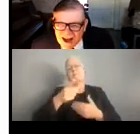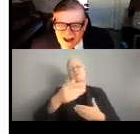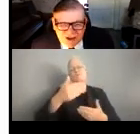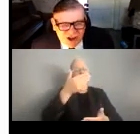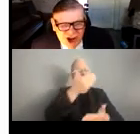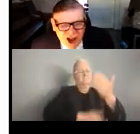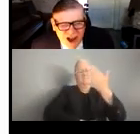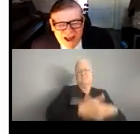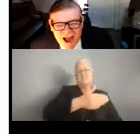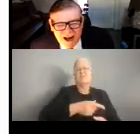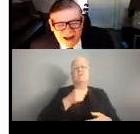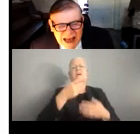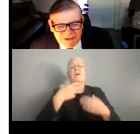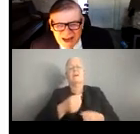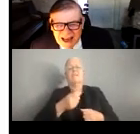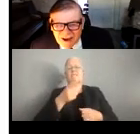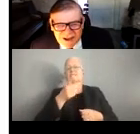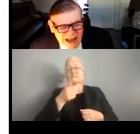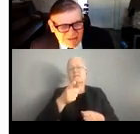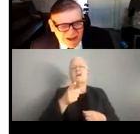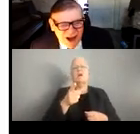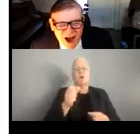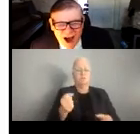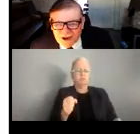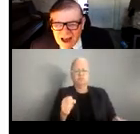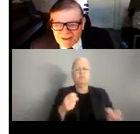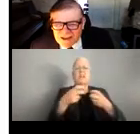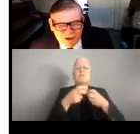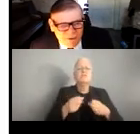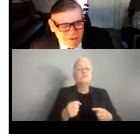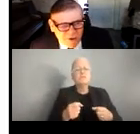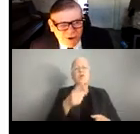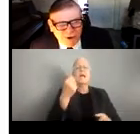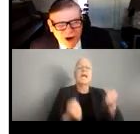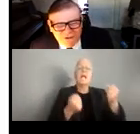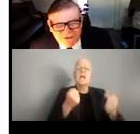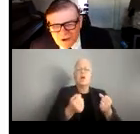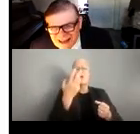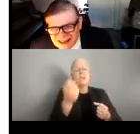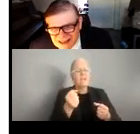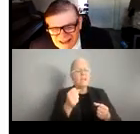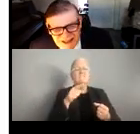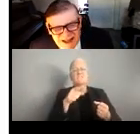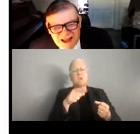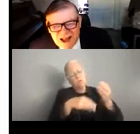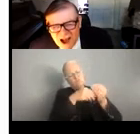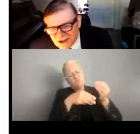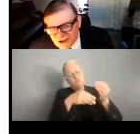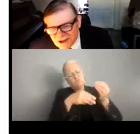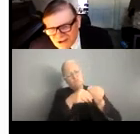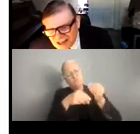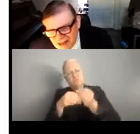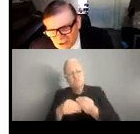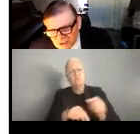an electric chair, an adapted house, adapted car, you have several people who look after your needs, are